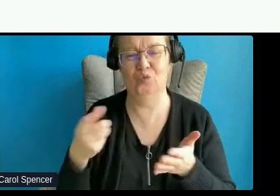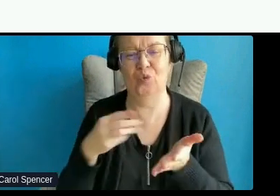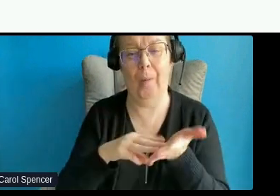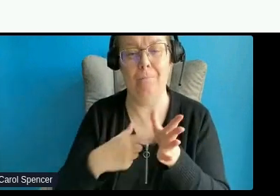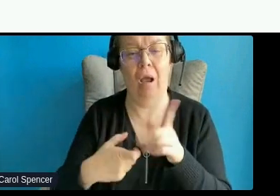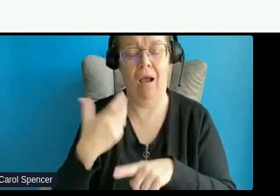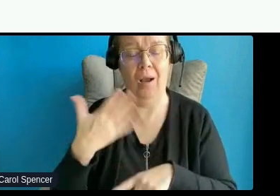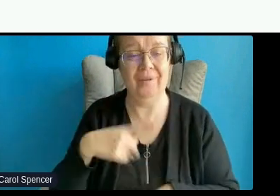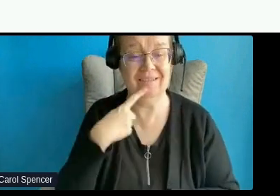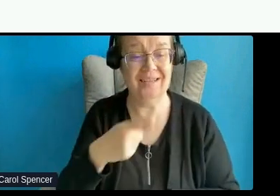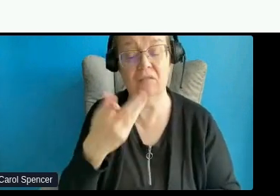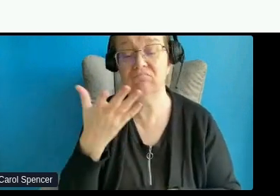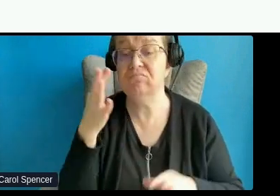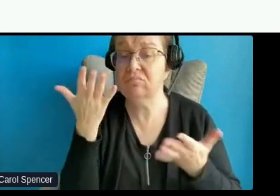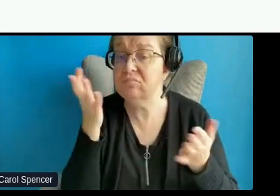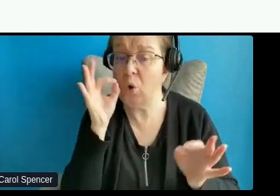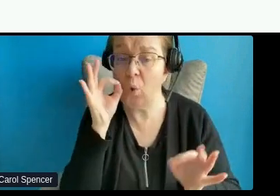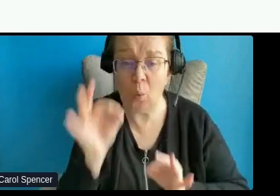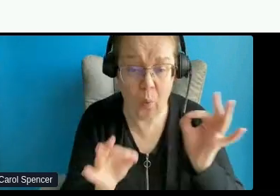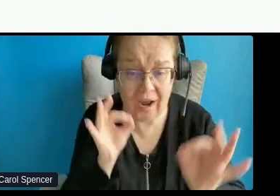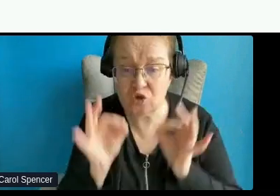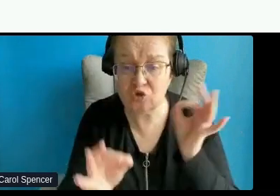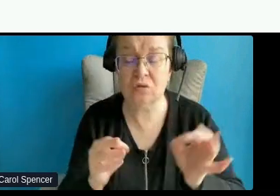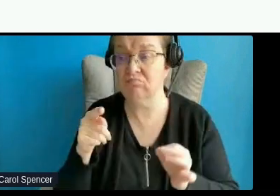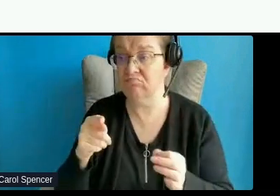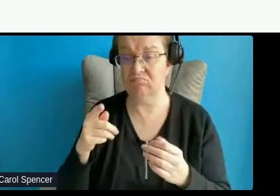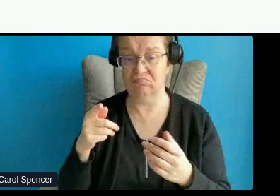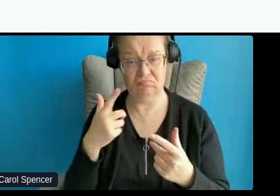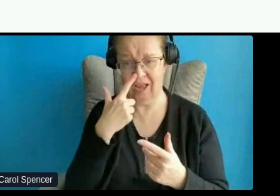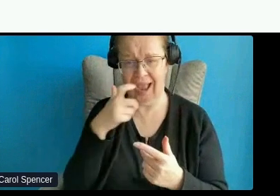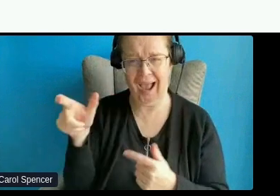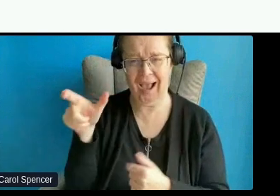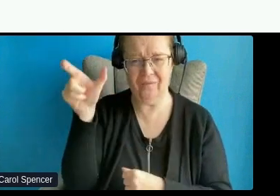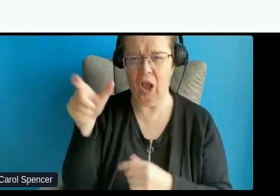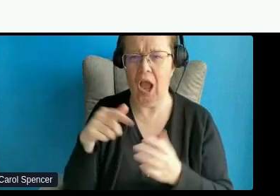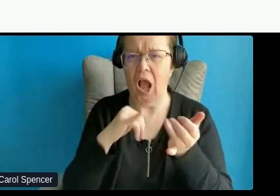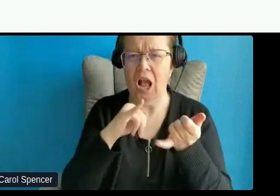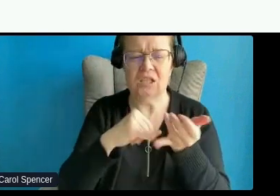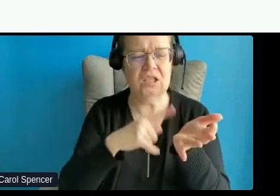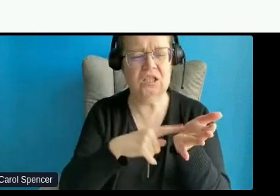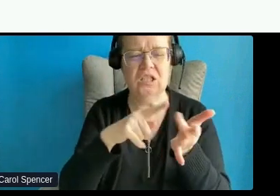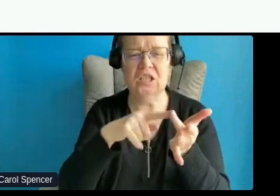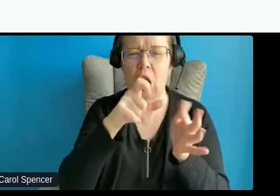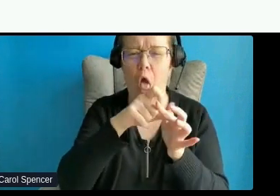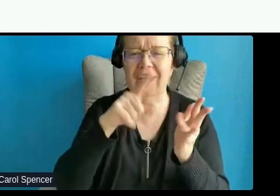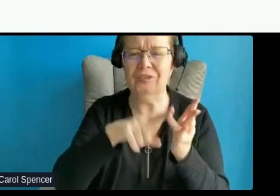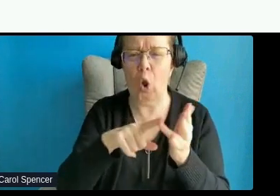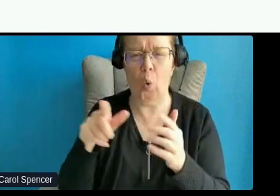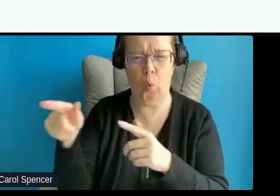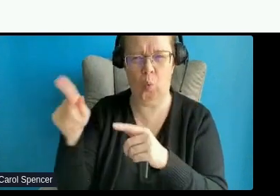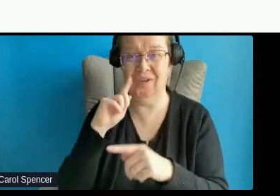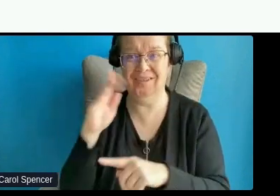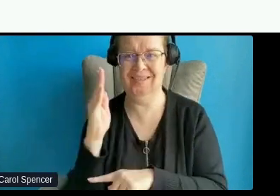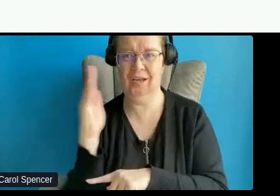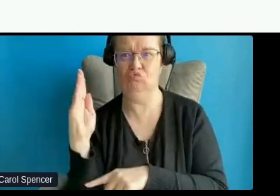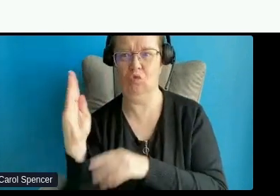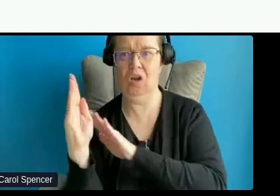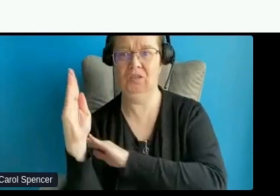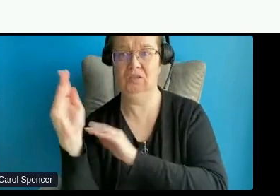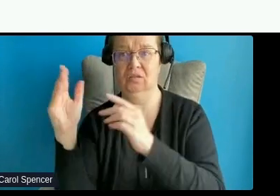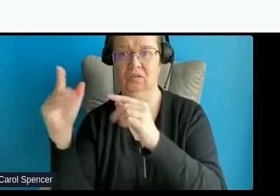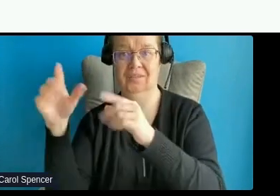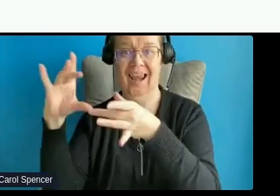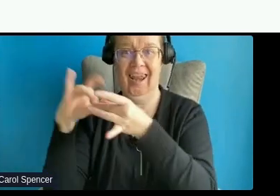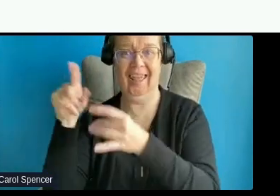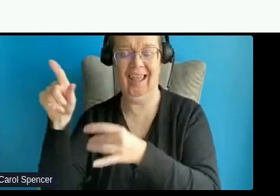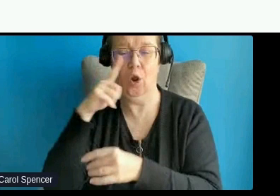beginning. If you do have any questions as we go through things, there is a Slido link on the right-hand side of your screen. So please